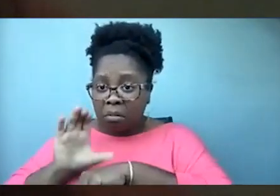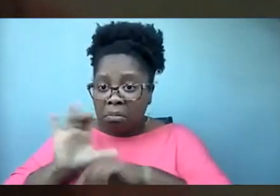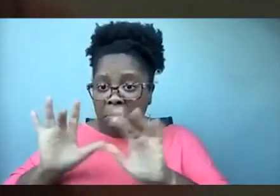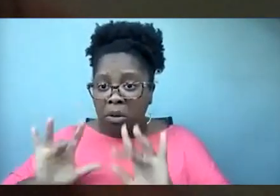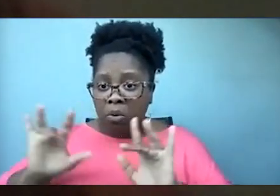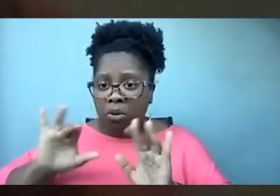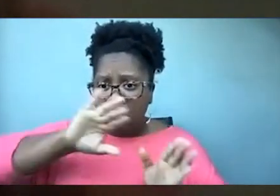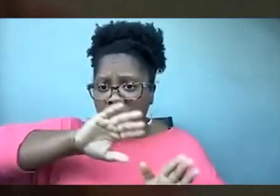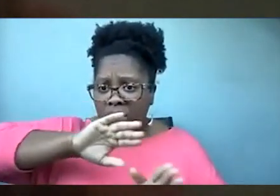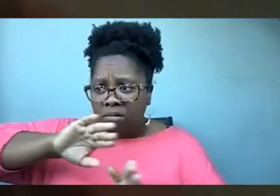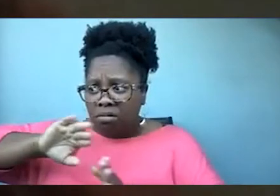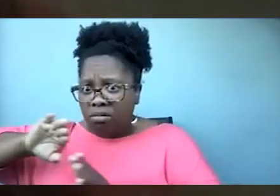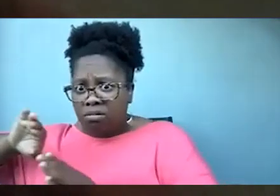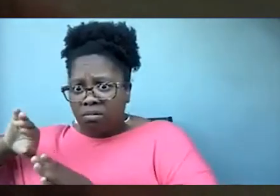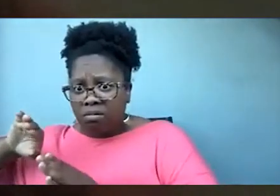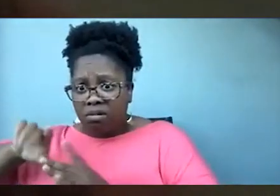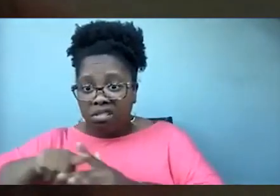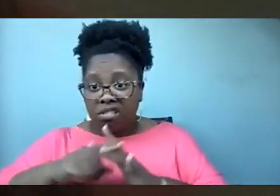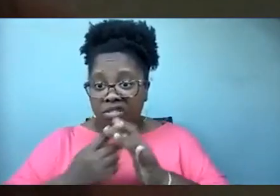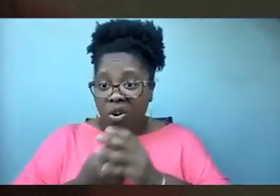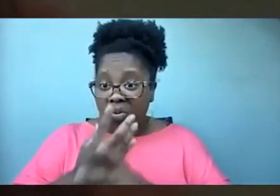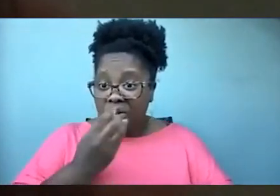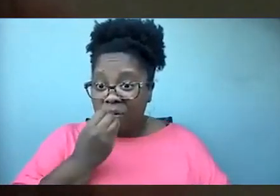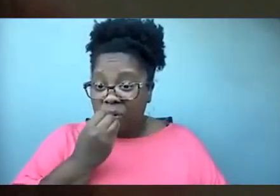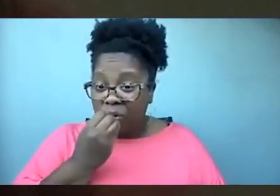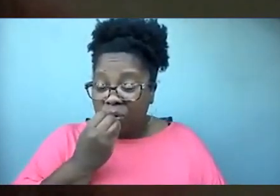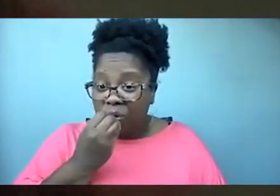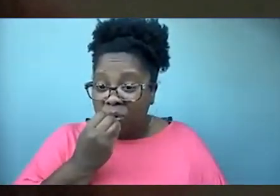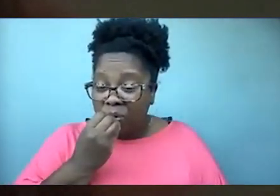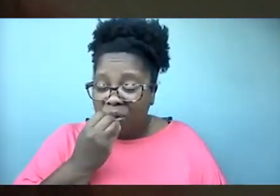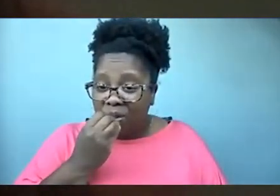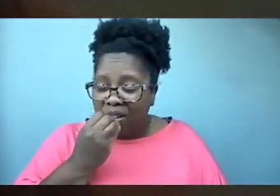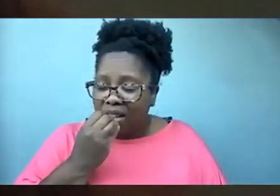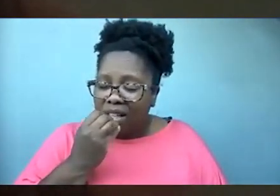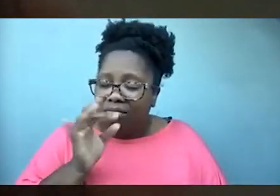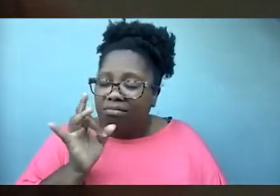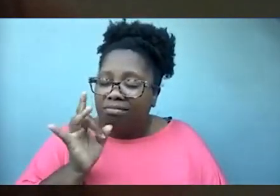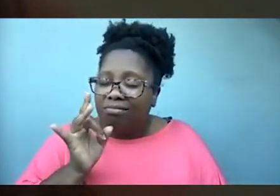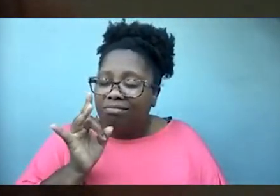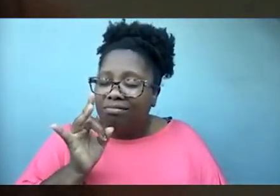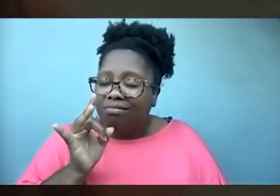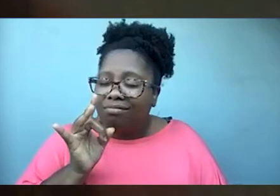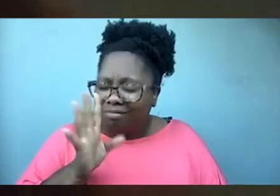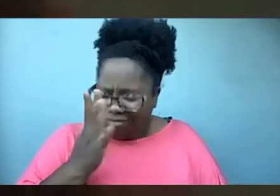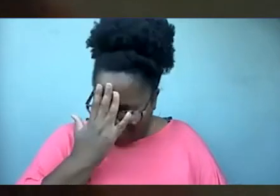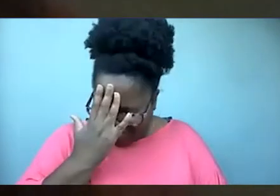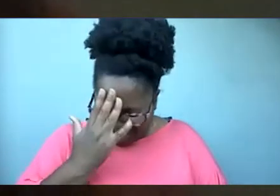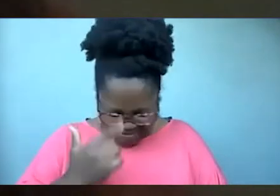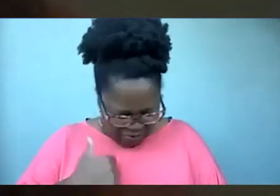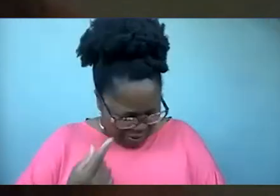was just, what are you doing? And I said, I'm going to do something that's more